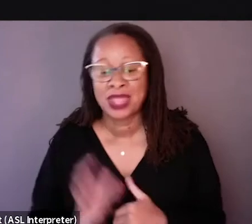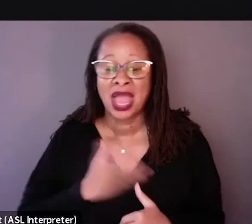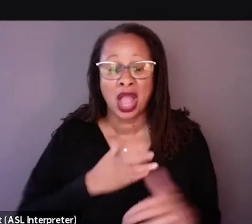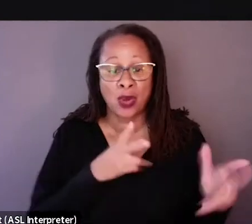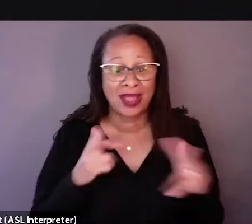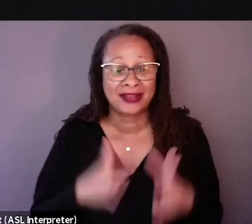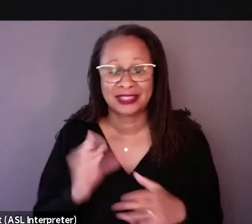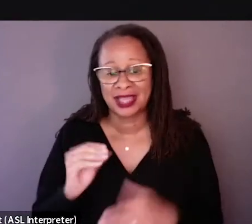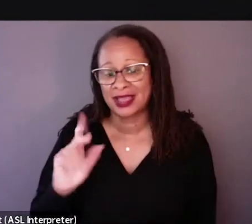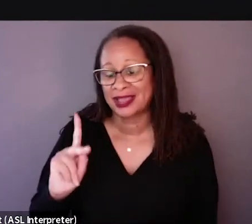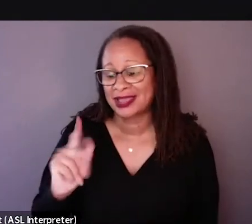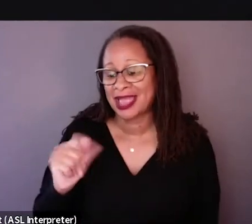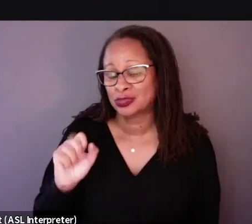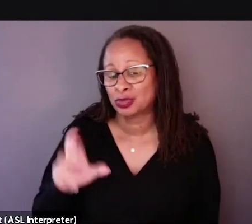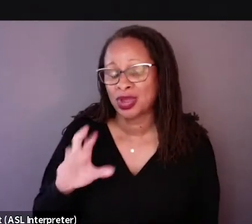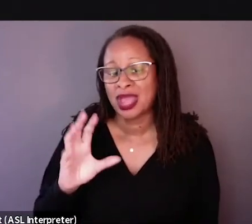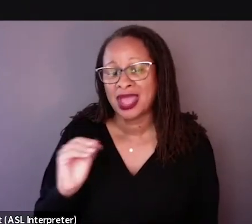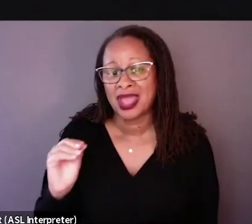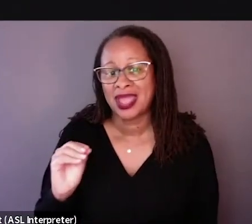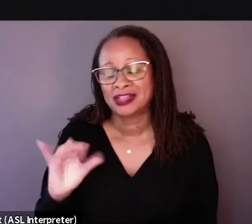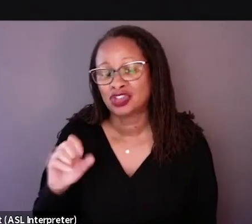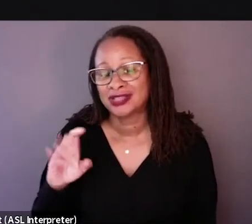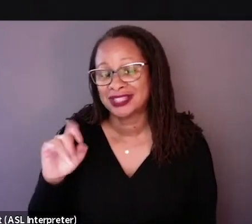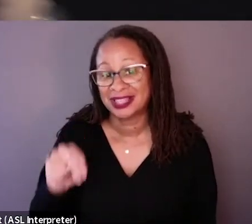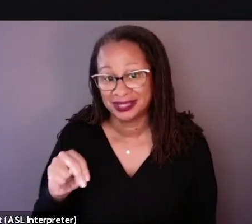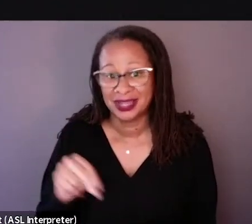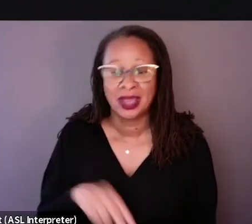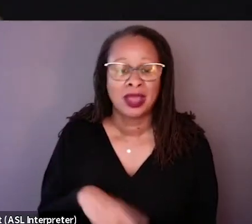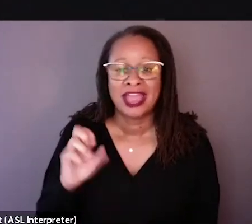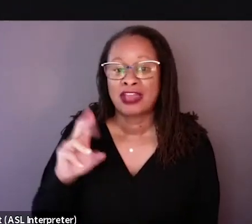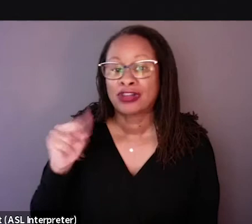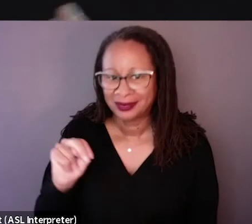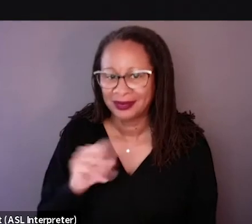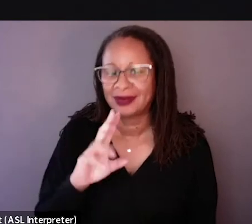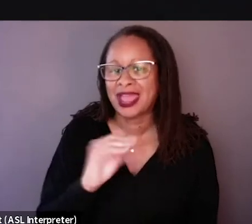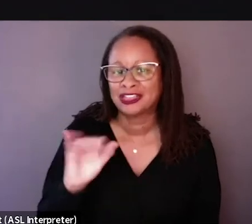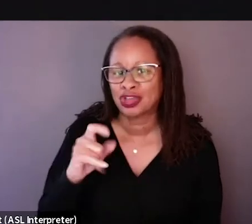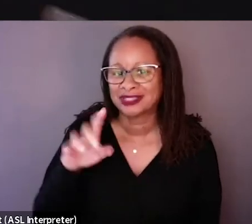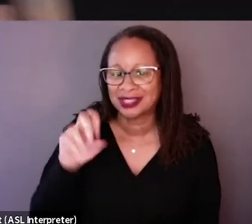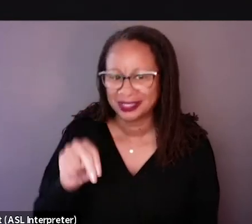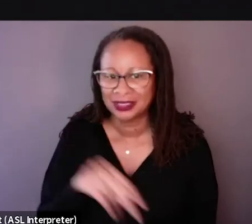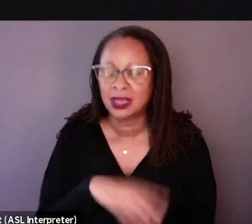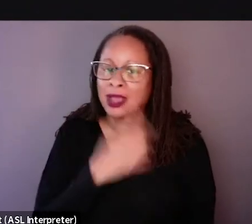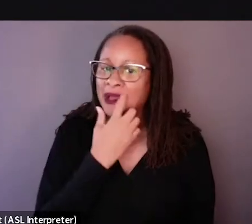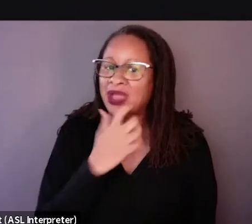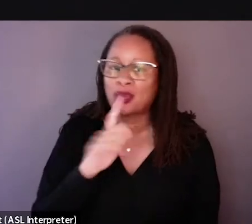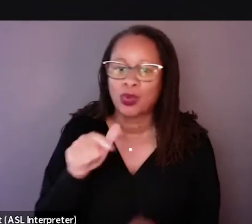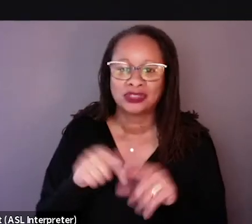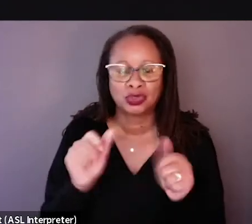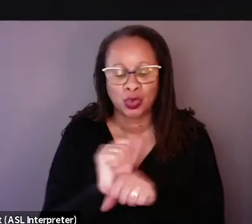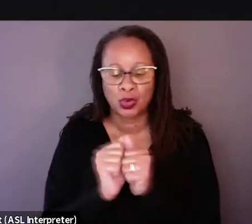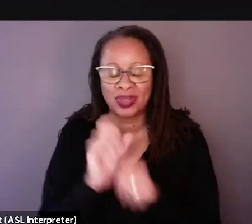Aaron Casper and Jocelyn Chaput, went to painstaking lengths to really research volcano sounds and work with geothermal and